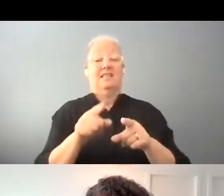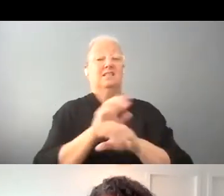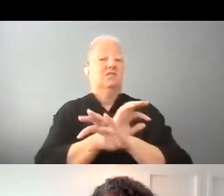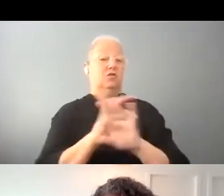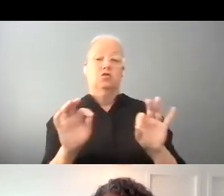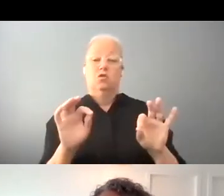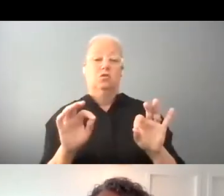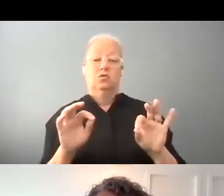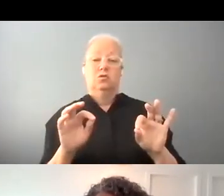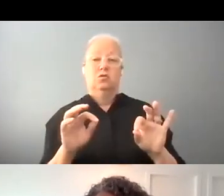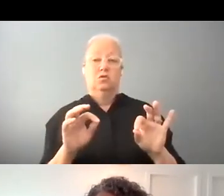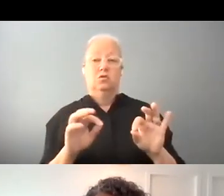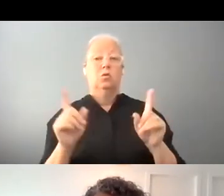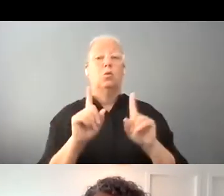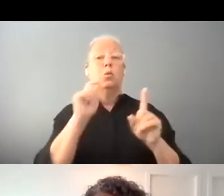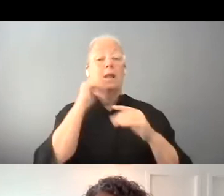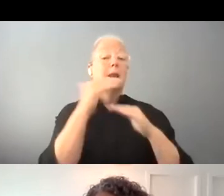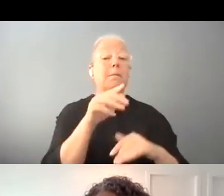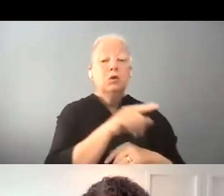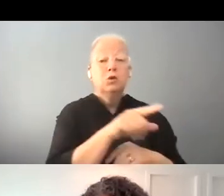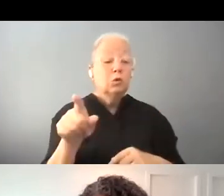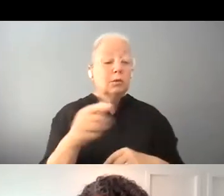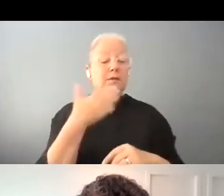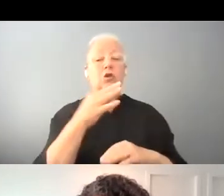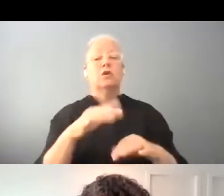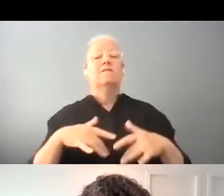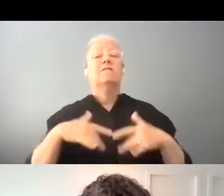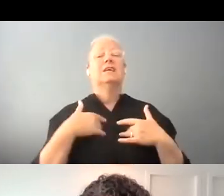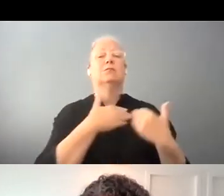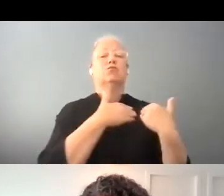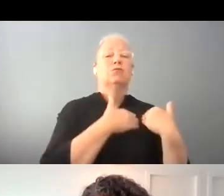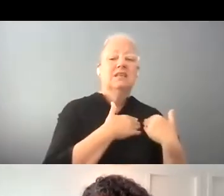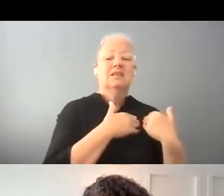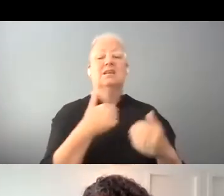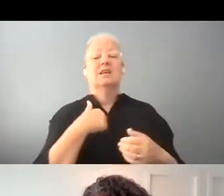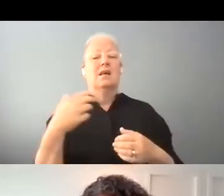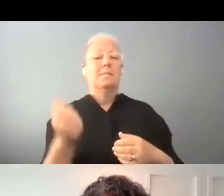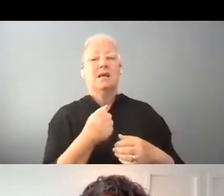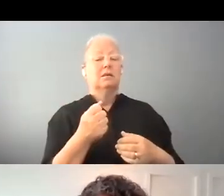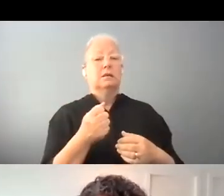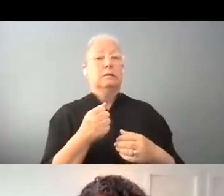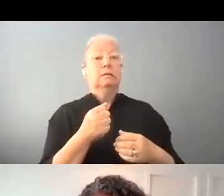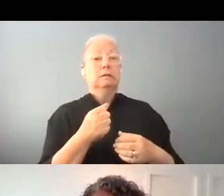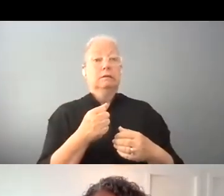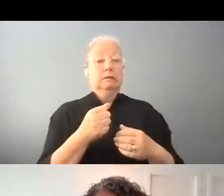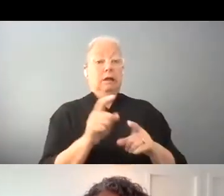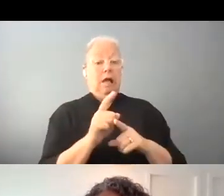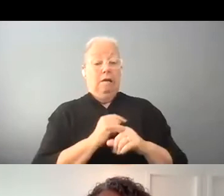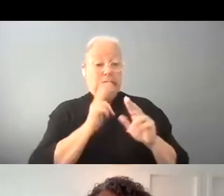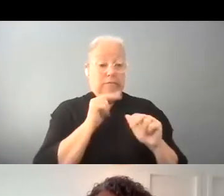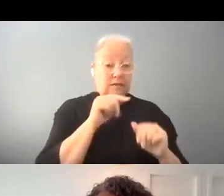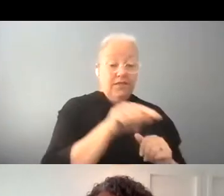to limit you. So don't feel pressure that I have to own what the finance plan is at this stage, because that will